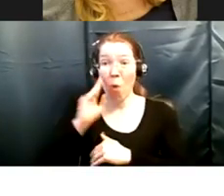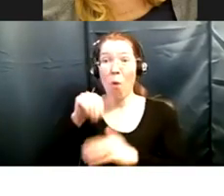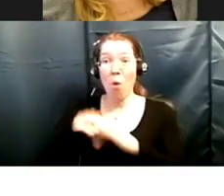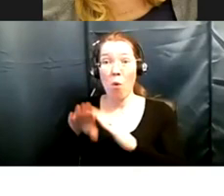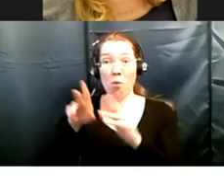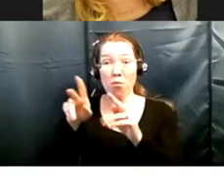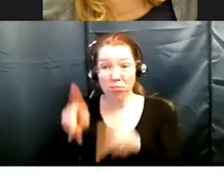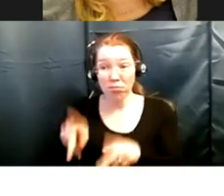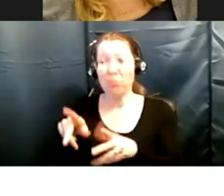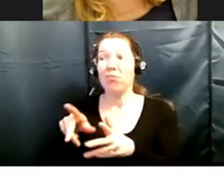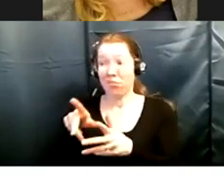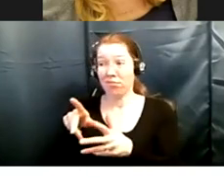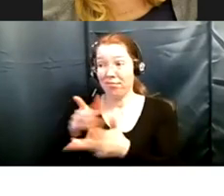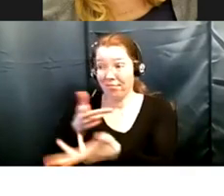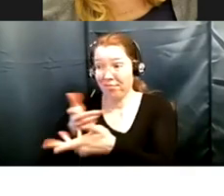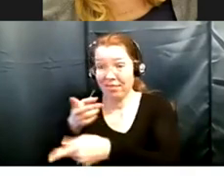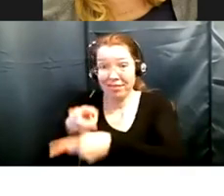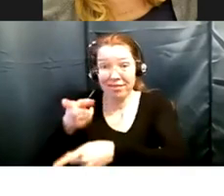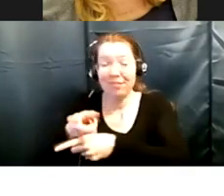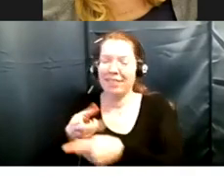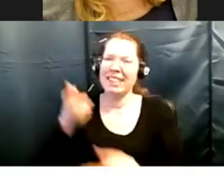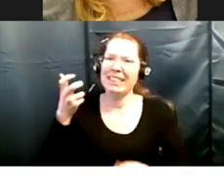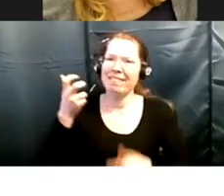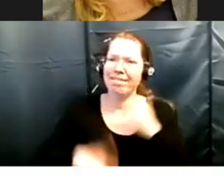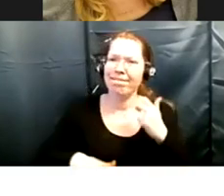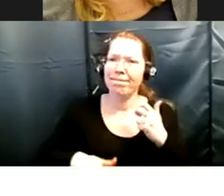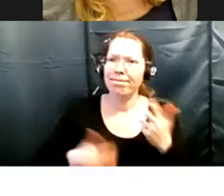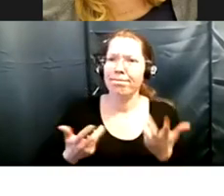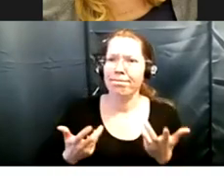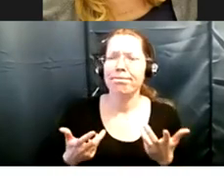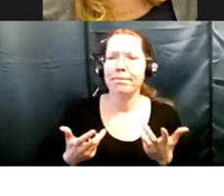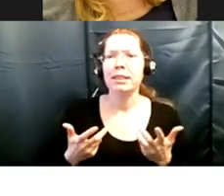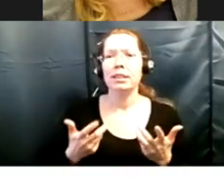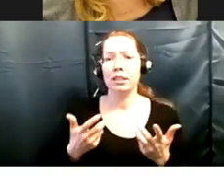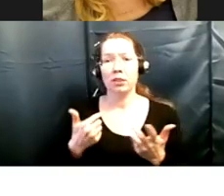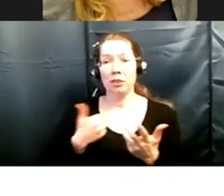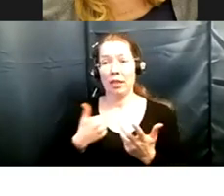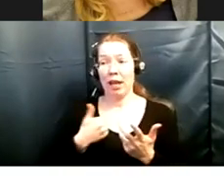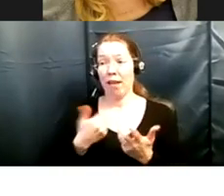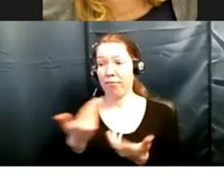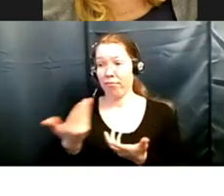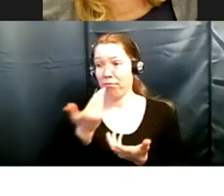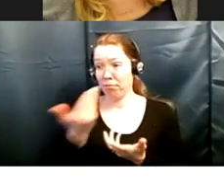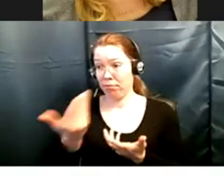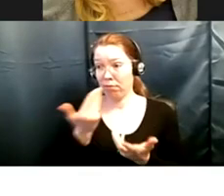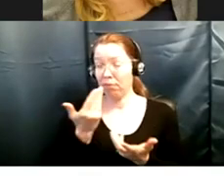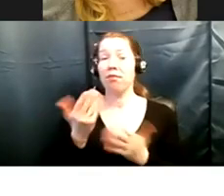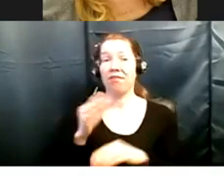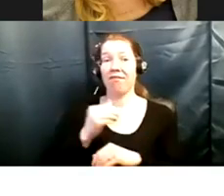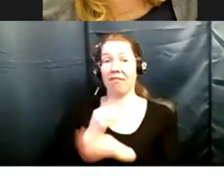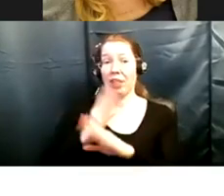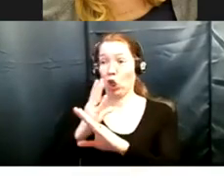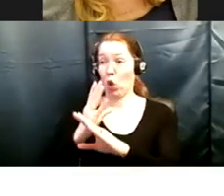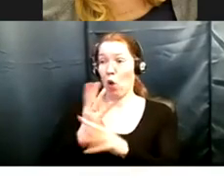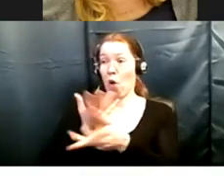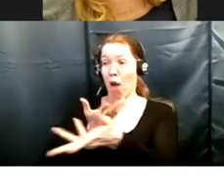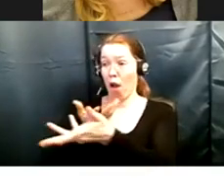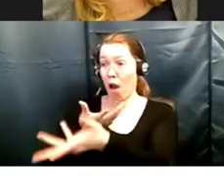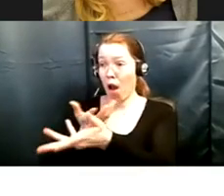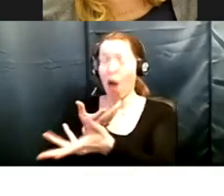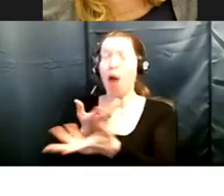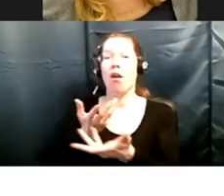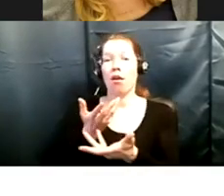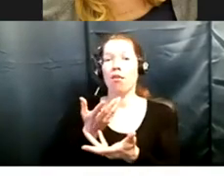home. So where we can have this two-way video capability help